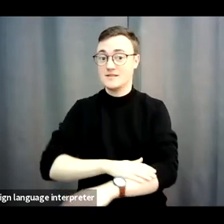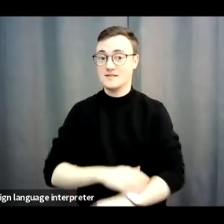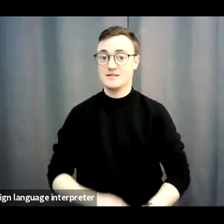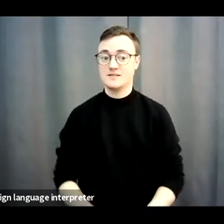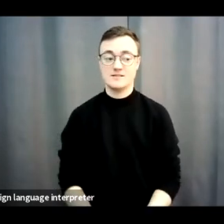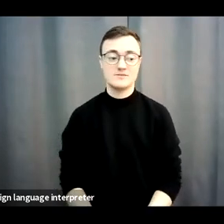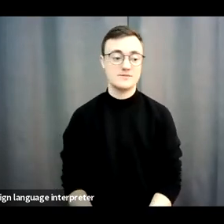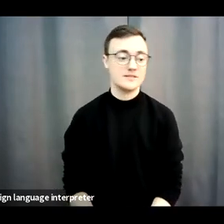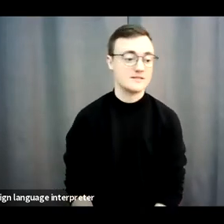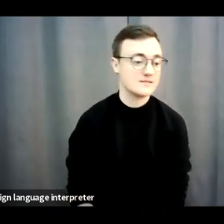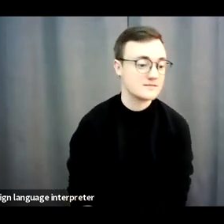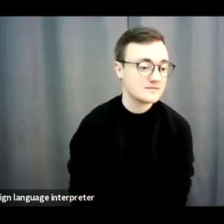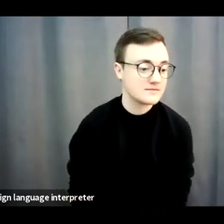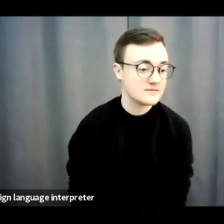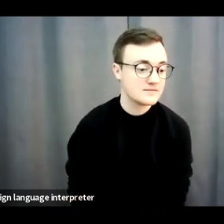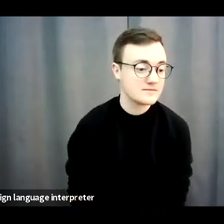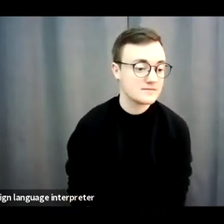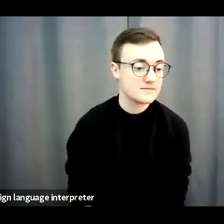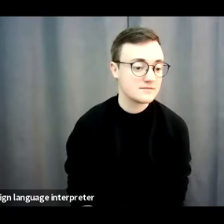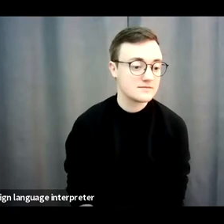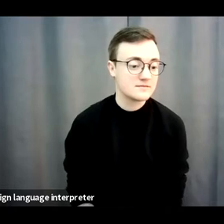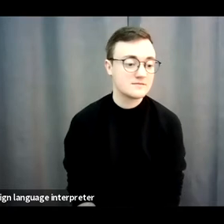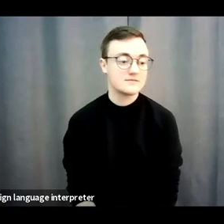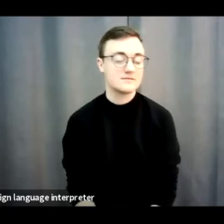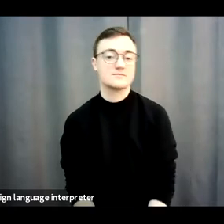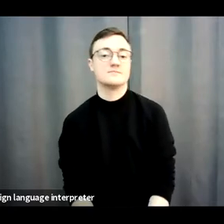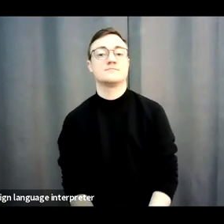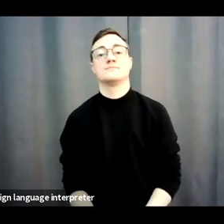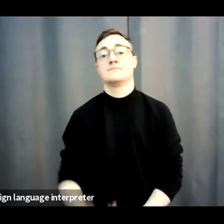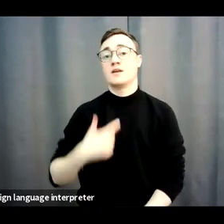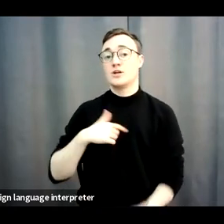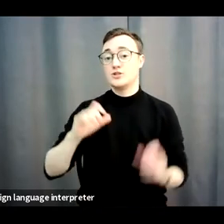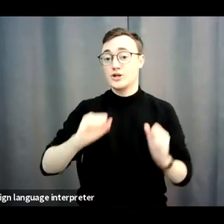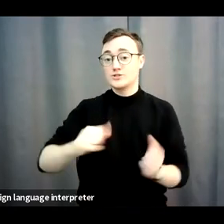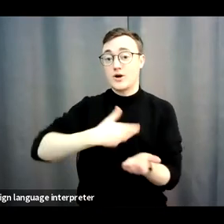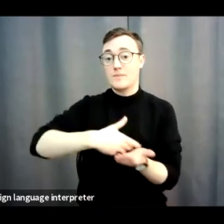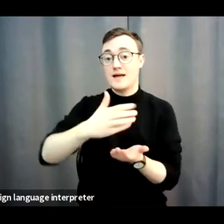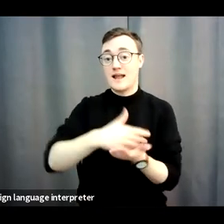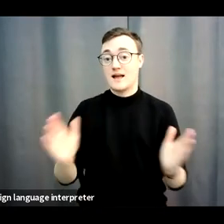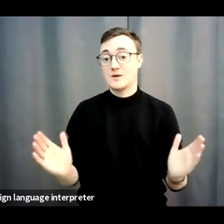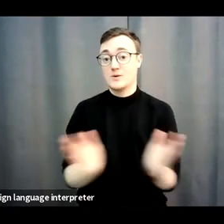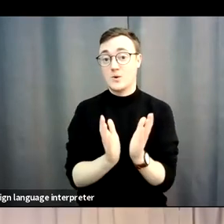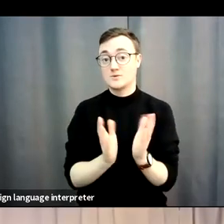I'll give you a brief on the report, and